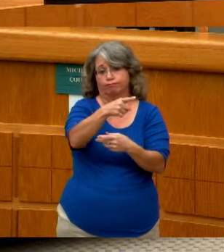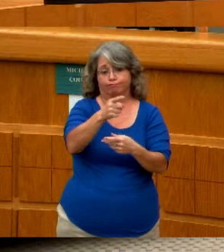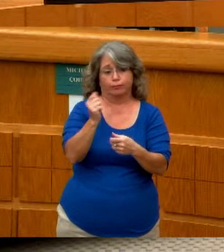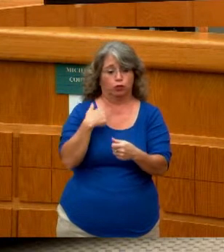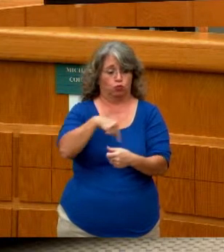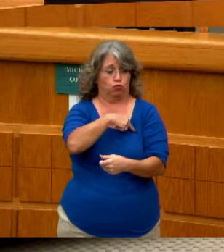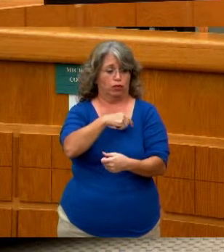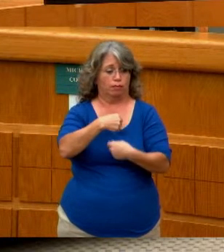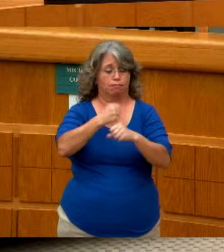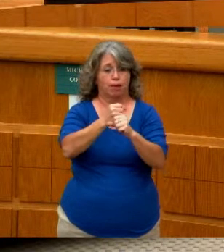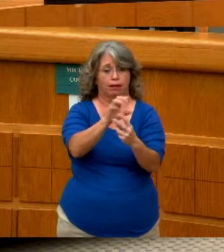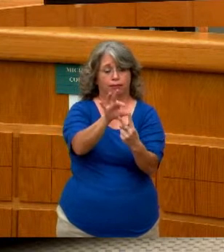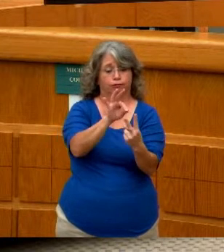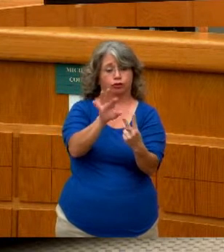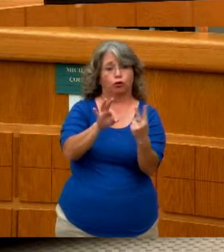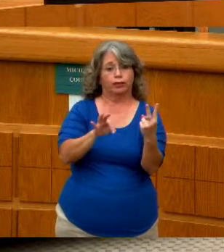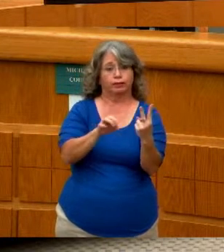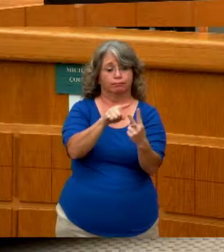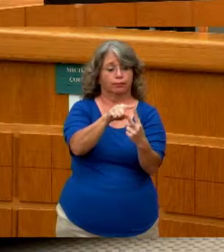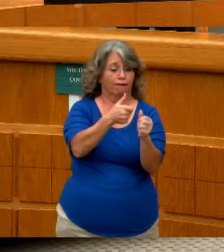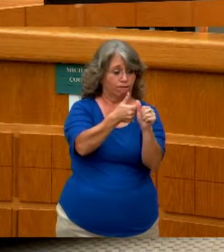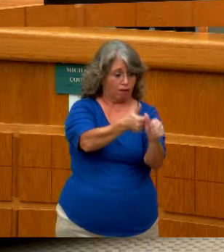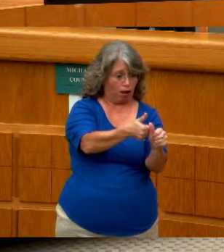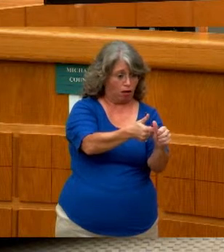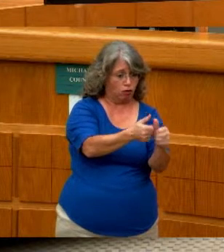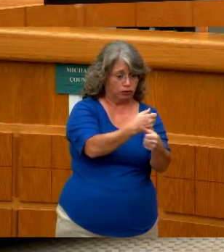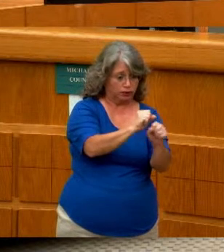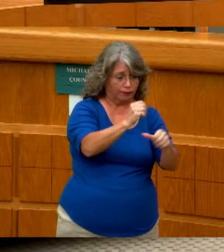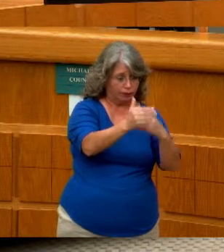choice with that to